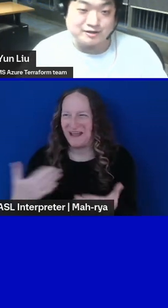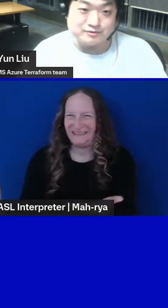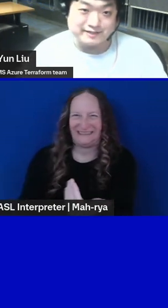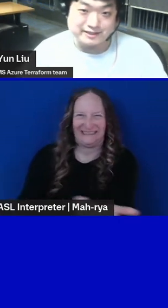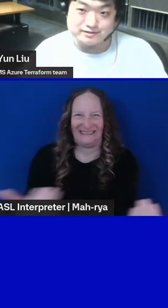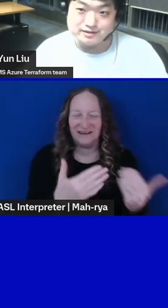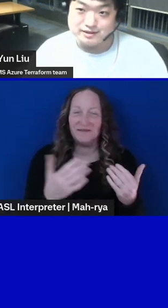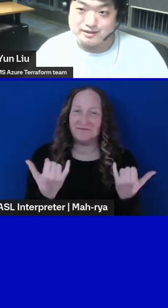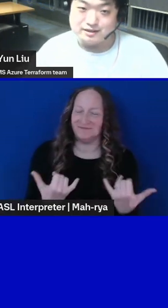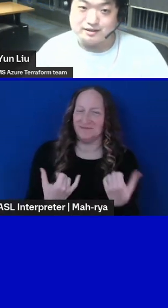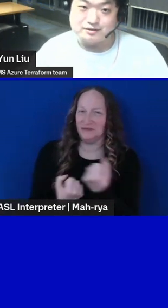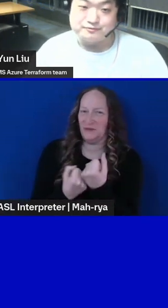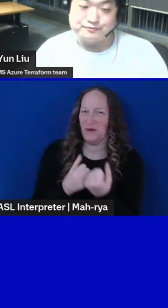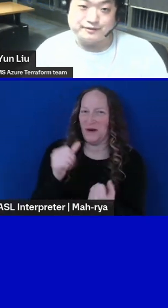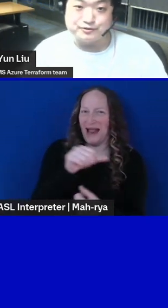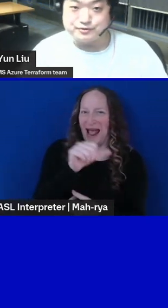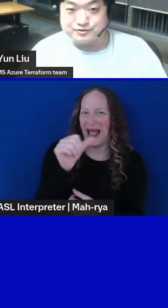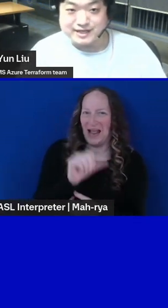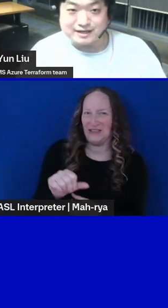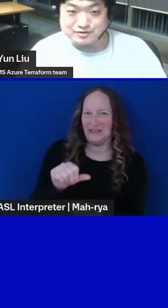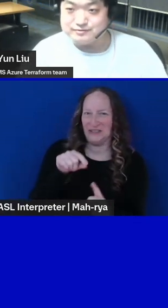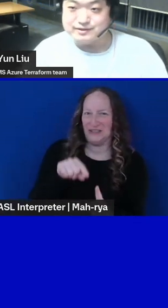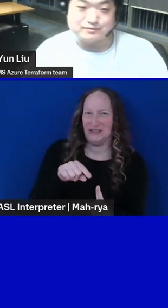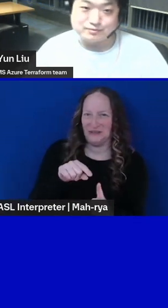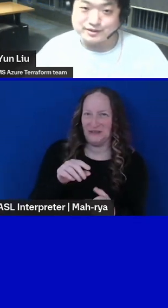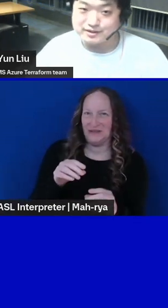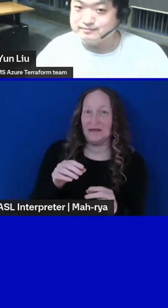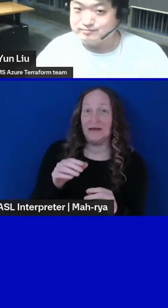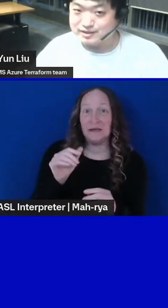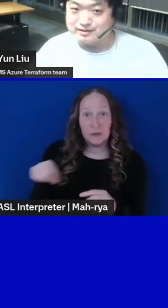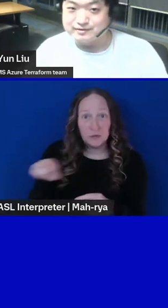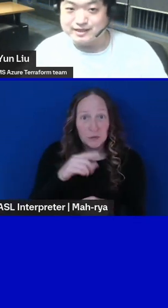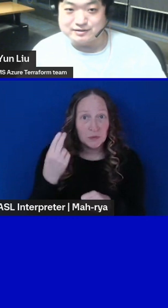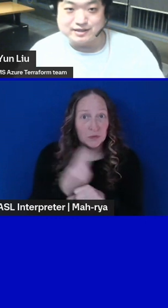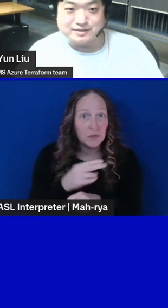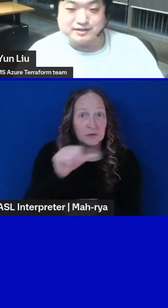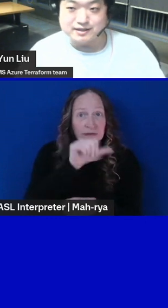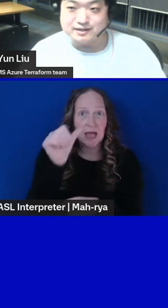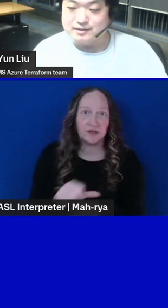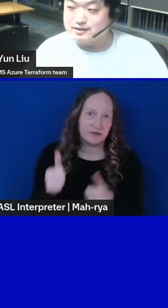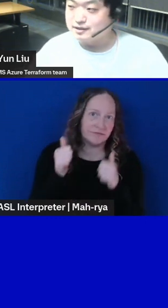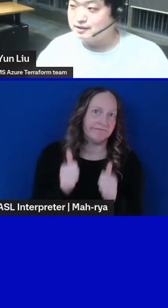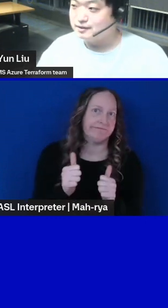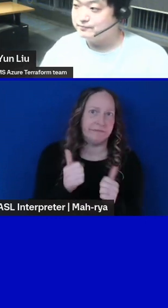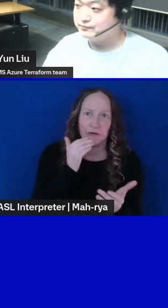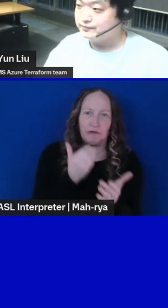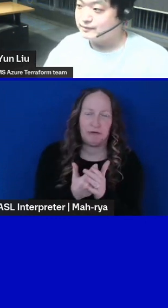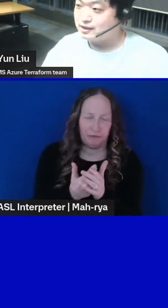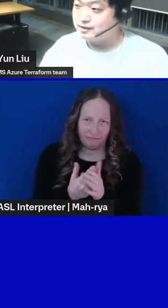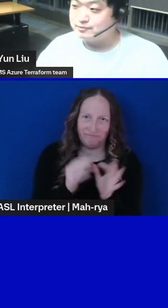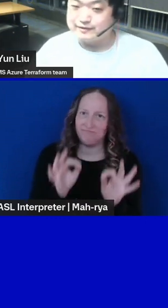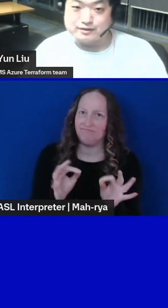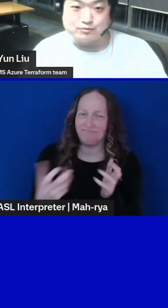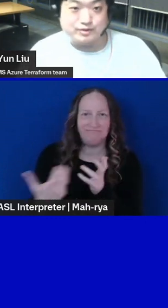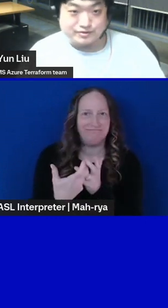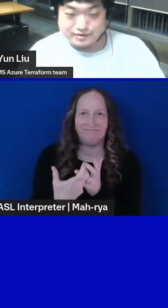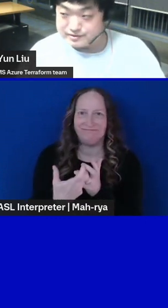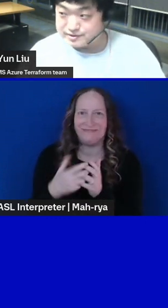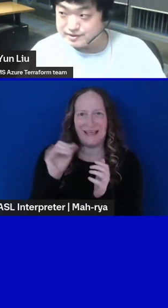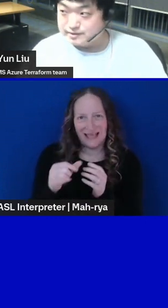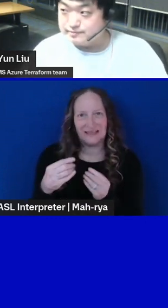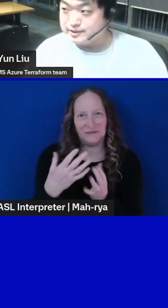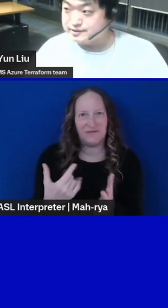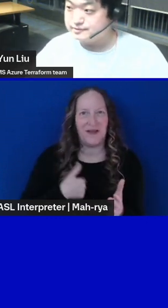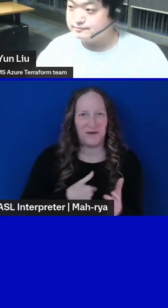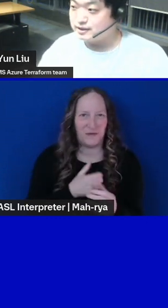Azure RM provider. If you use Azure, that will be good. That's the um, provider we want to